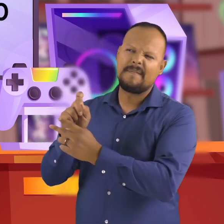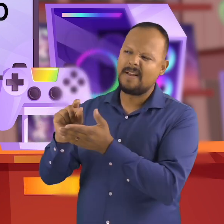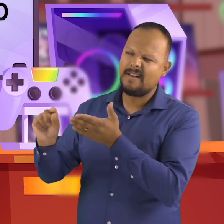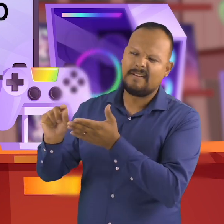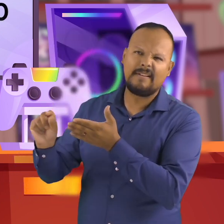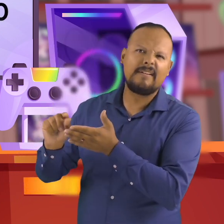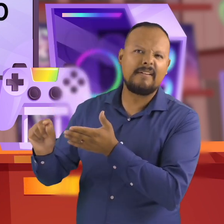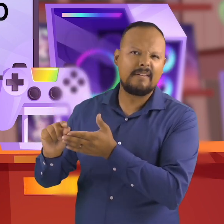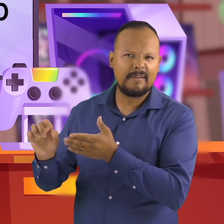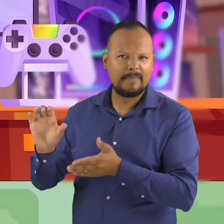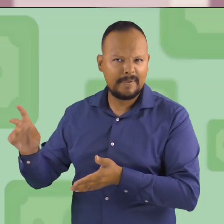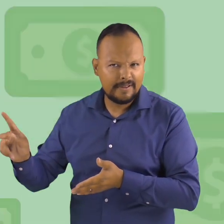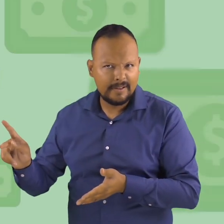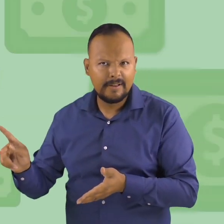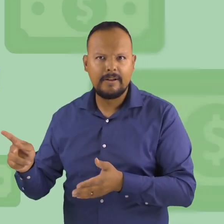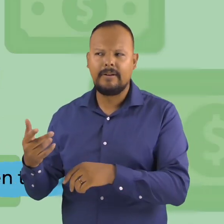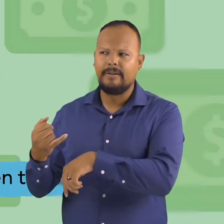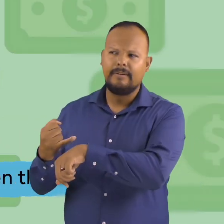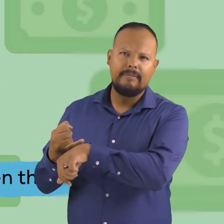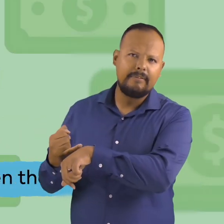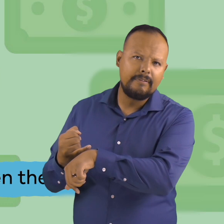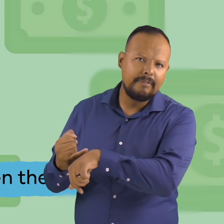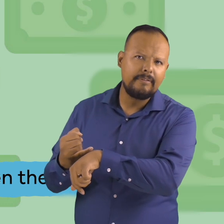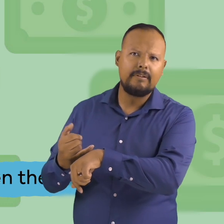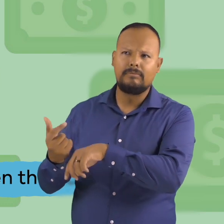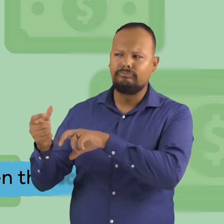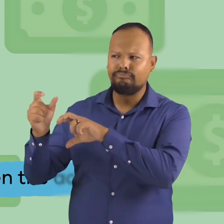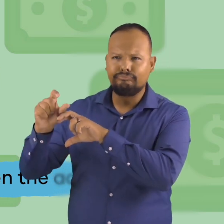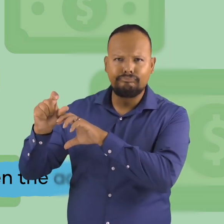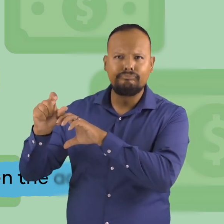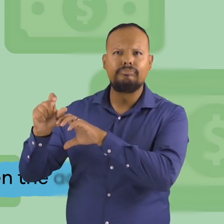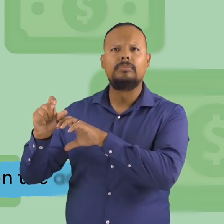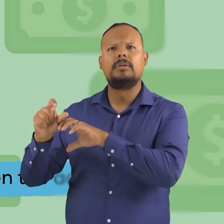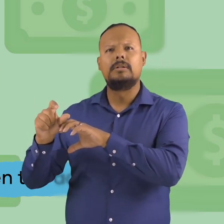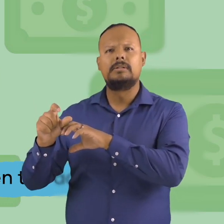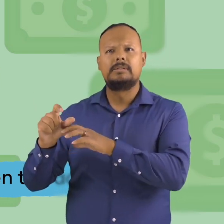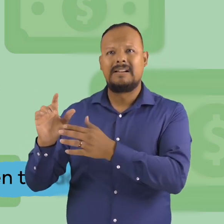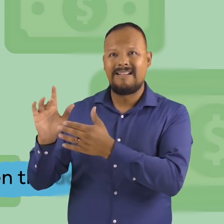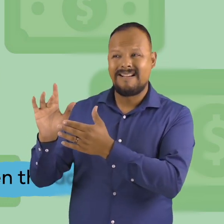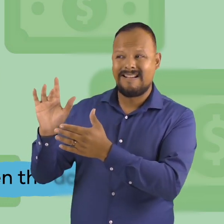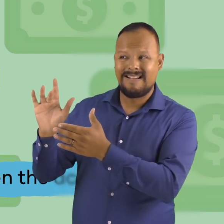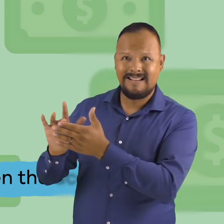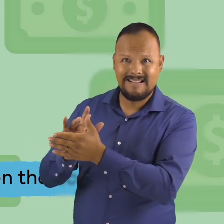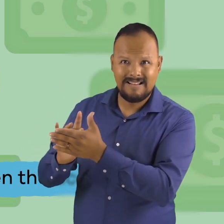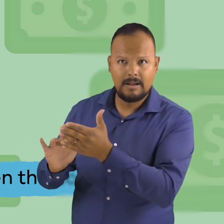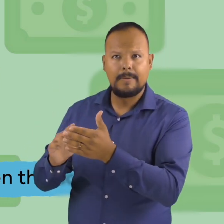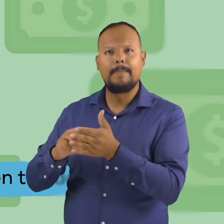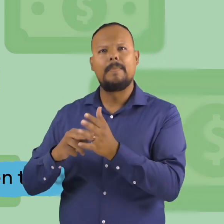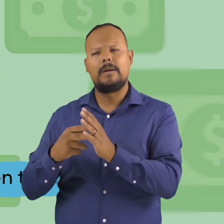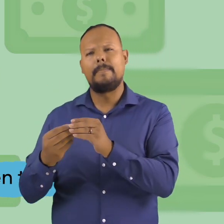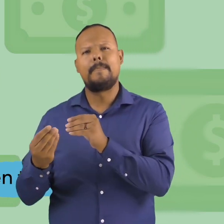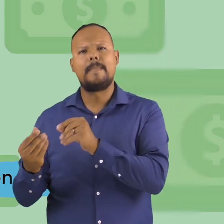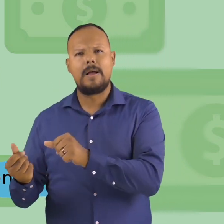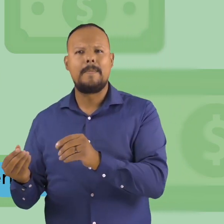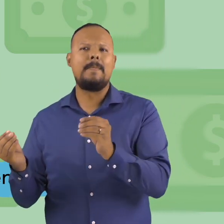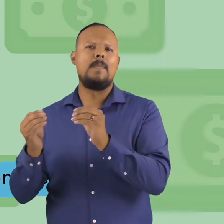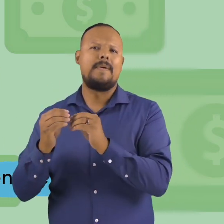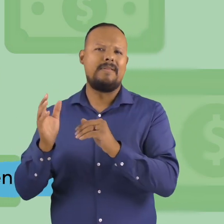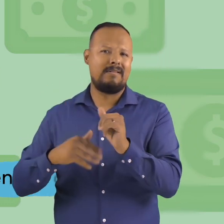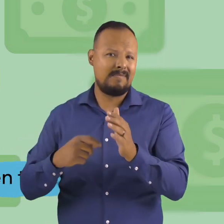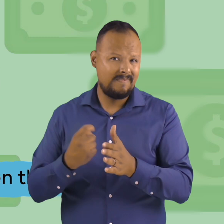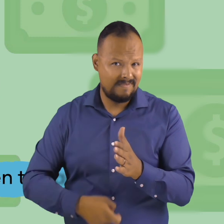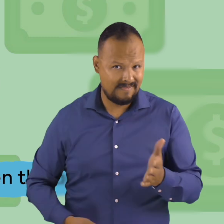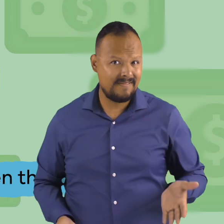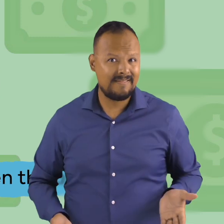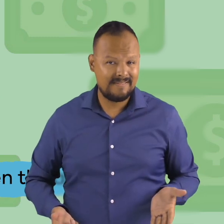actually costs. To open a checking account, most financial institutions require that you